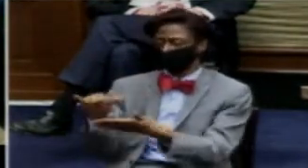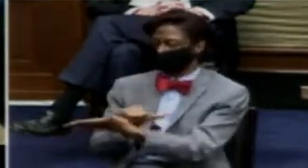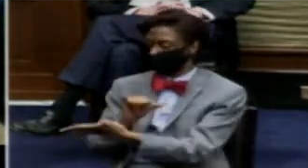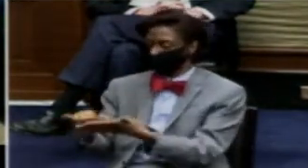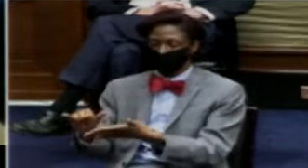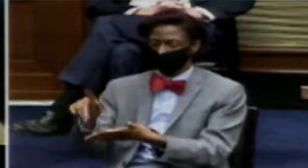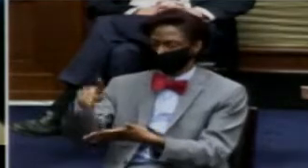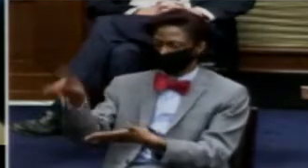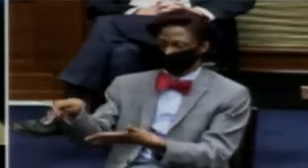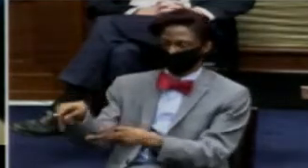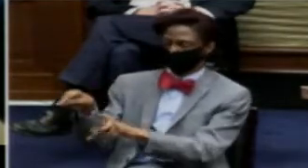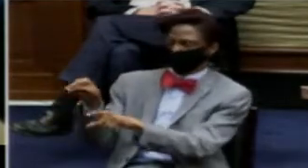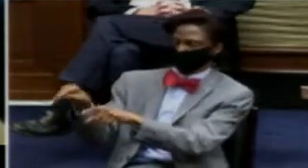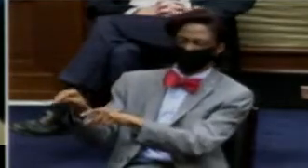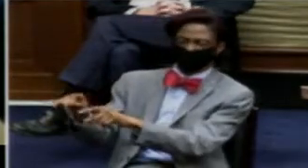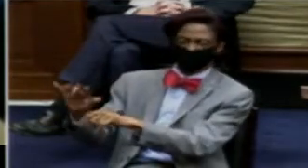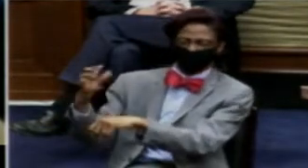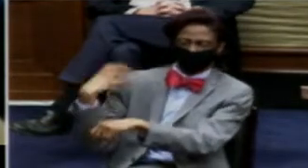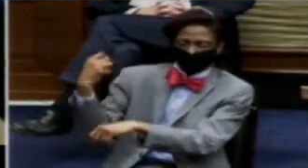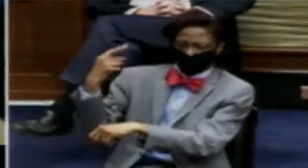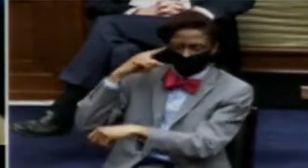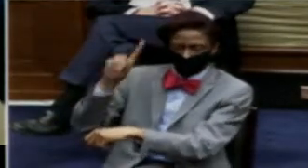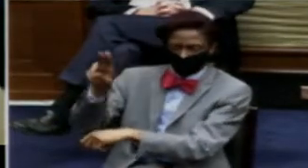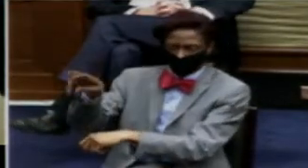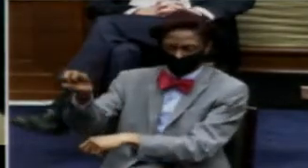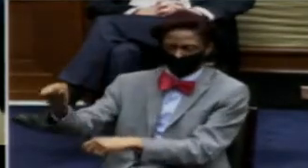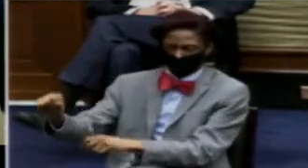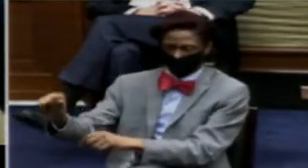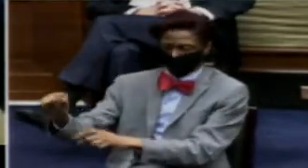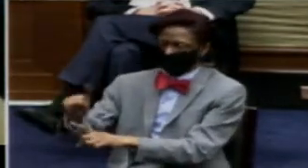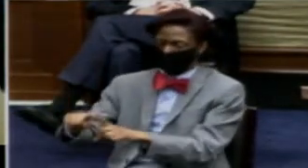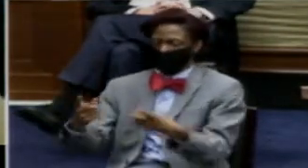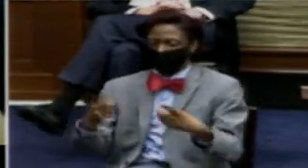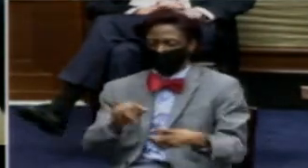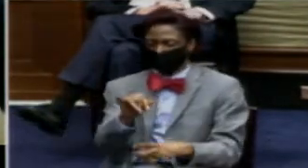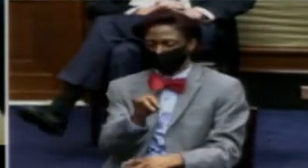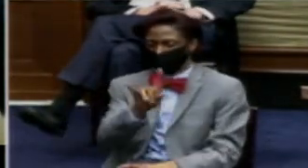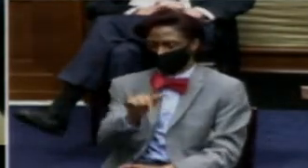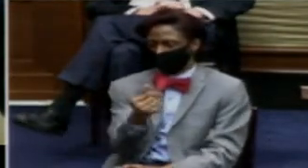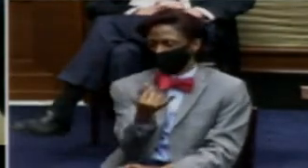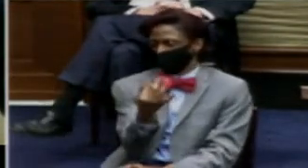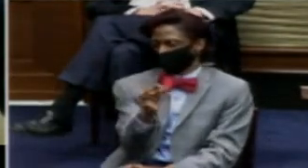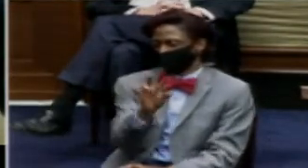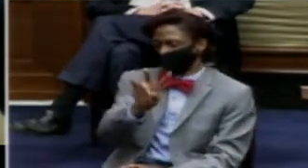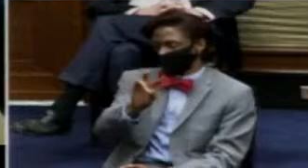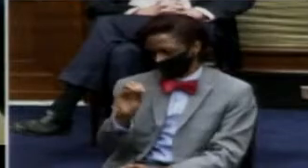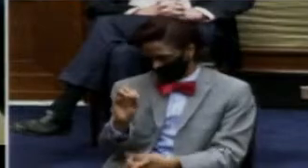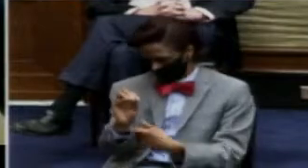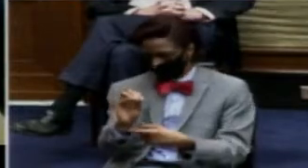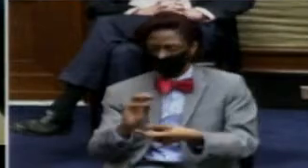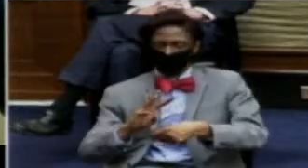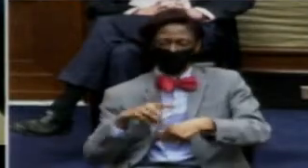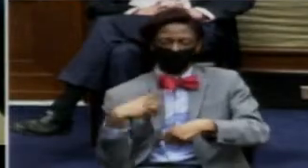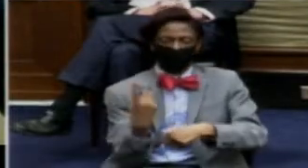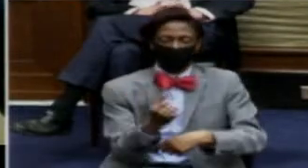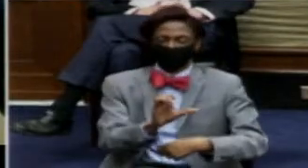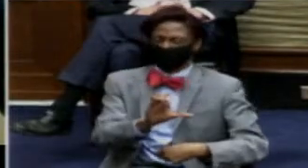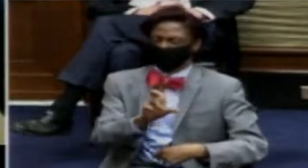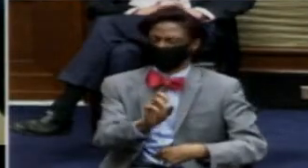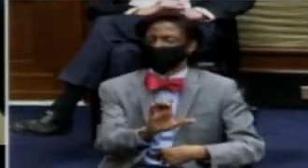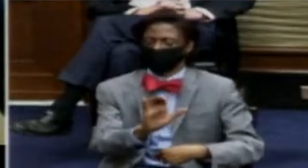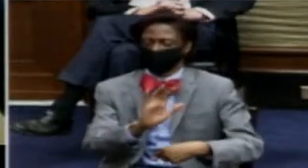capital city of the United States. But in July of 1790, Washington, D.C. became the permanent